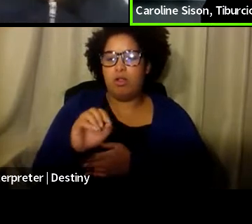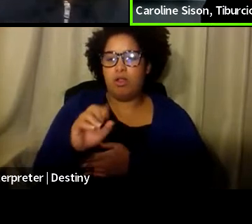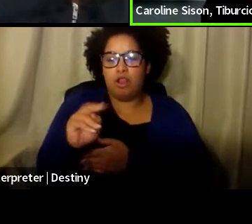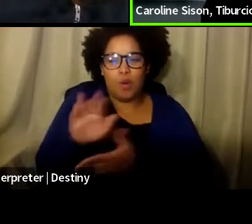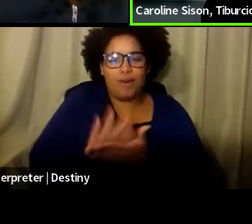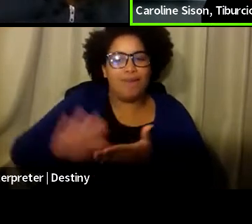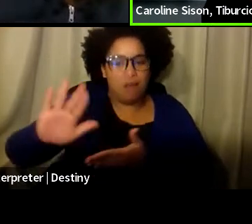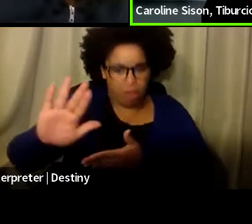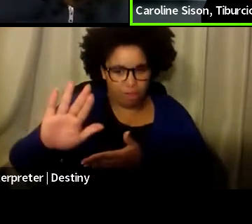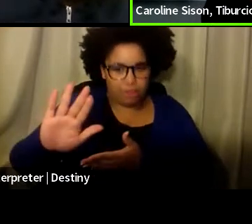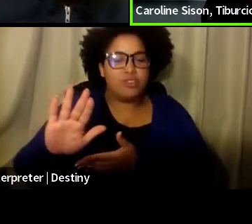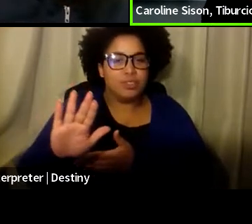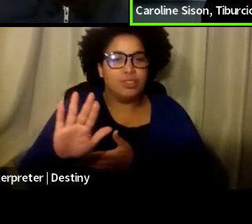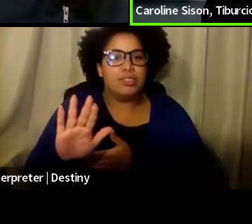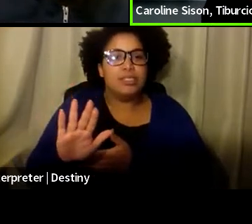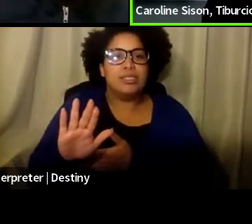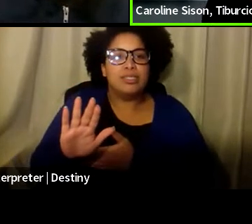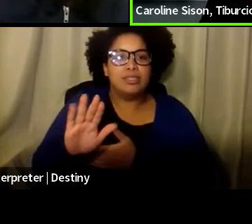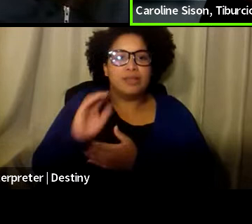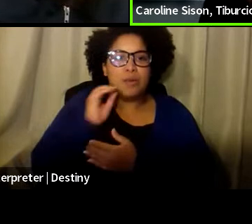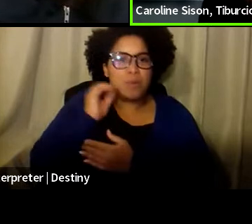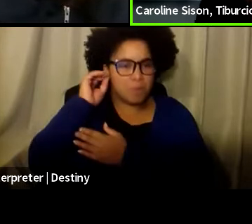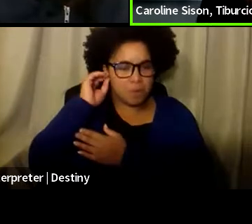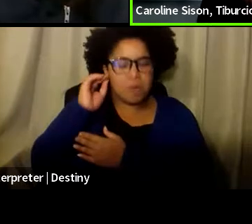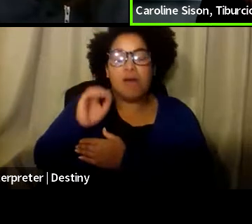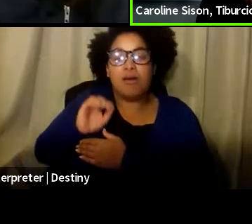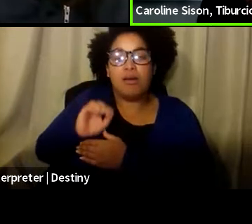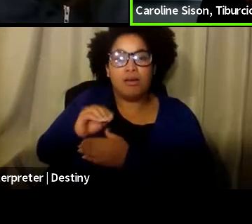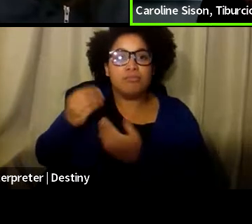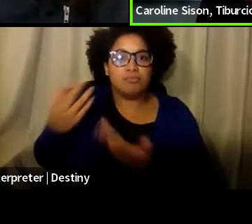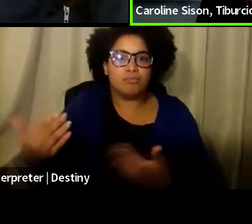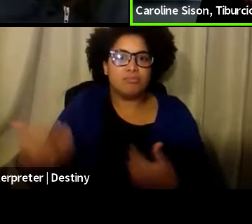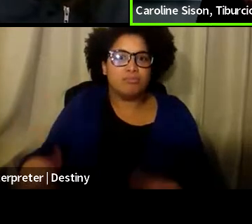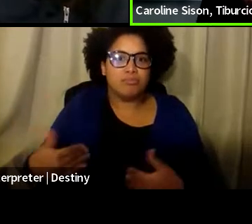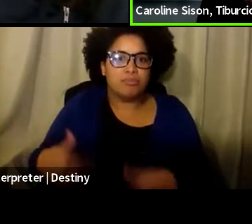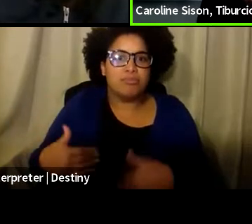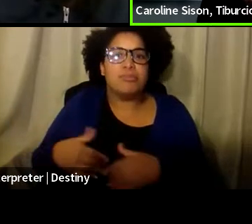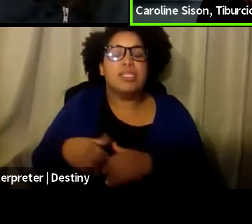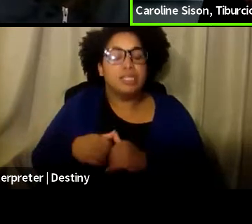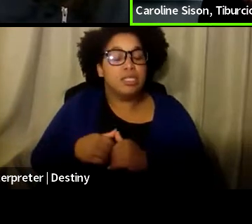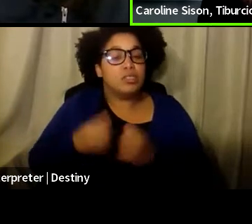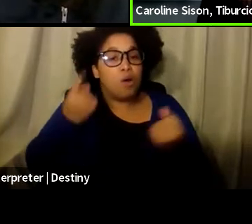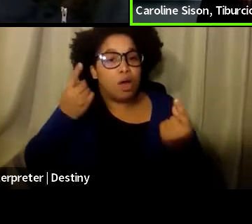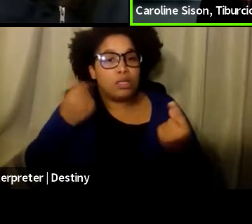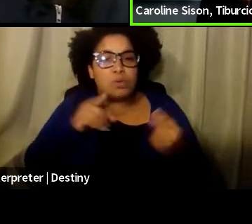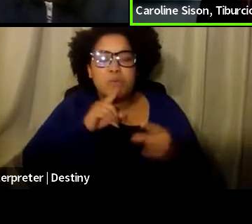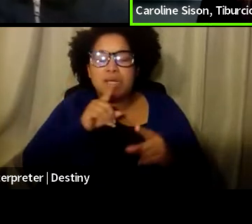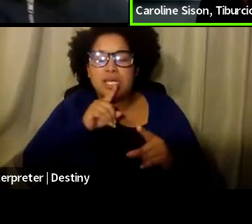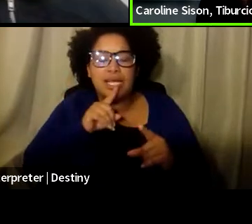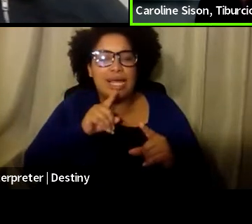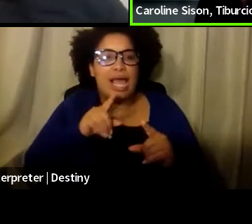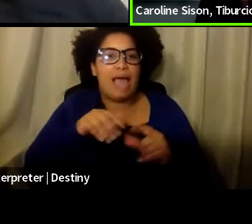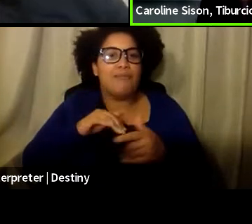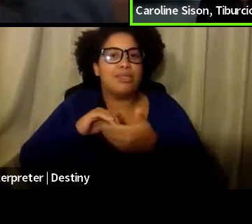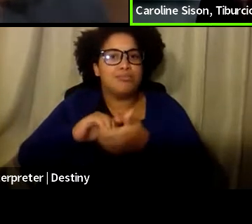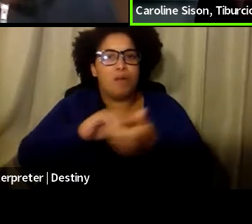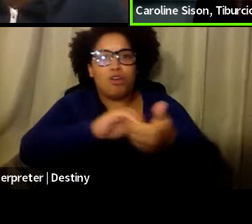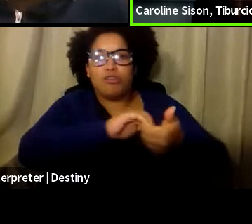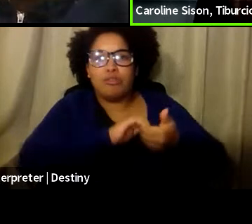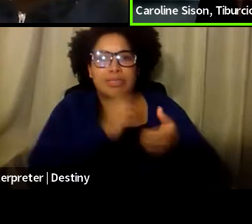the partnerships were kind of a big part of our work to be able to have the reach that we did.